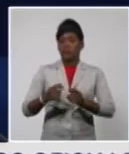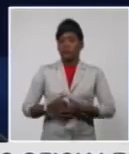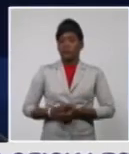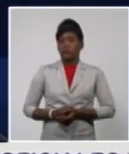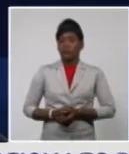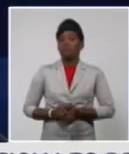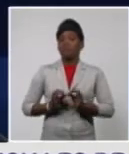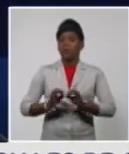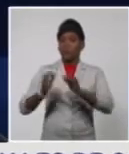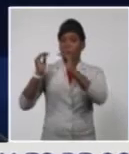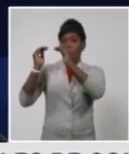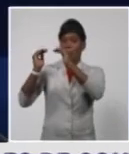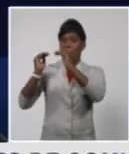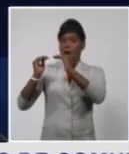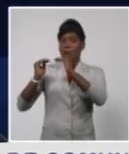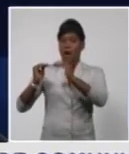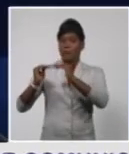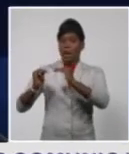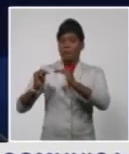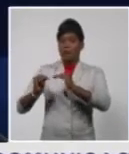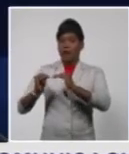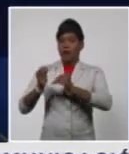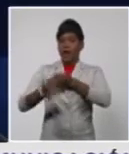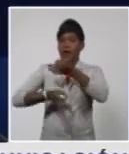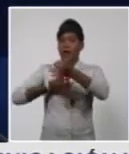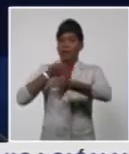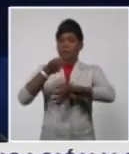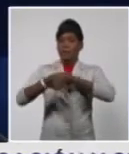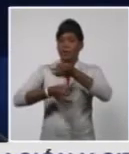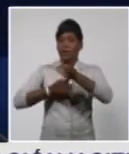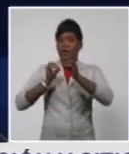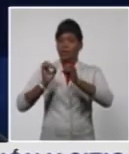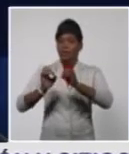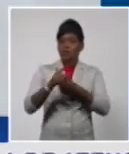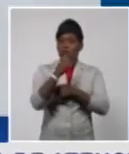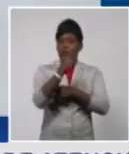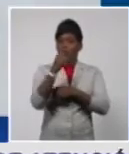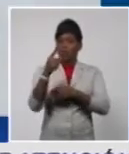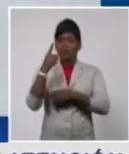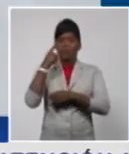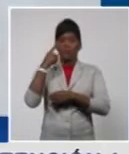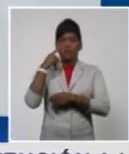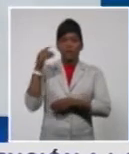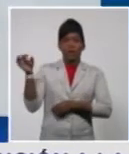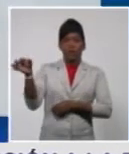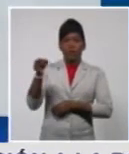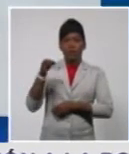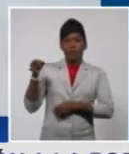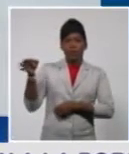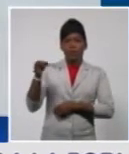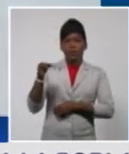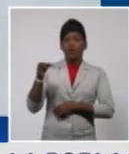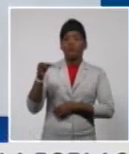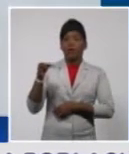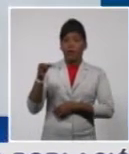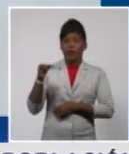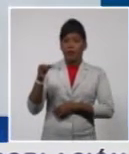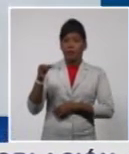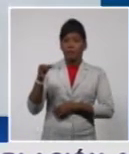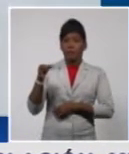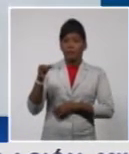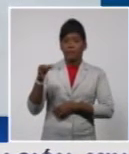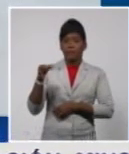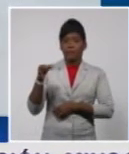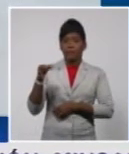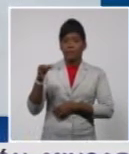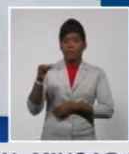report any imported cases today. The 2 cases from Artemisa belong to the municipality of Candelaria.